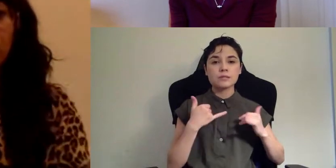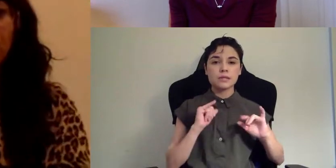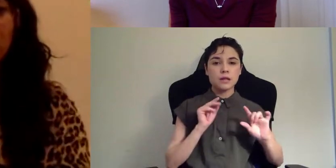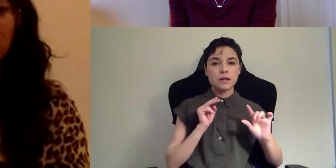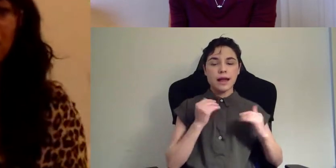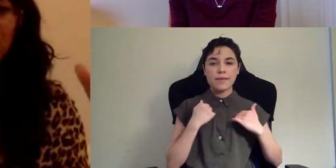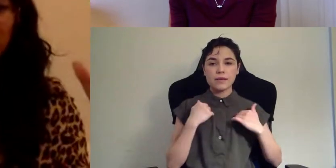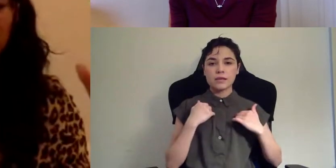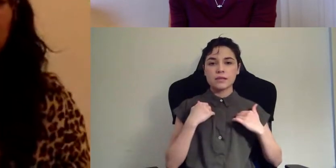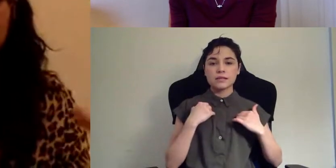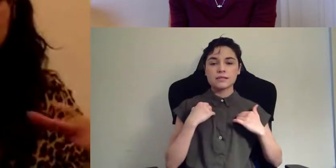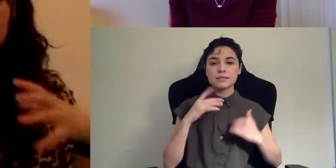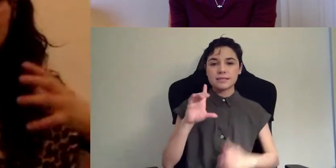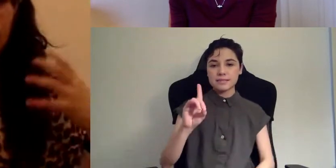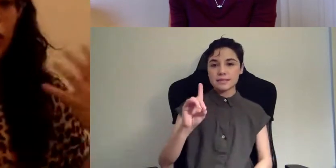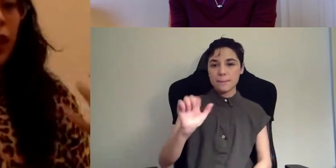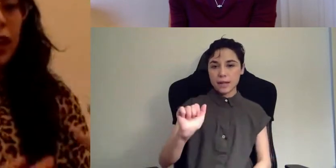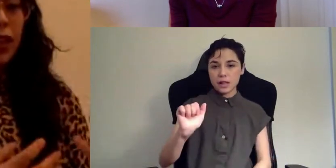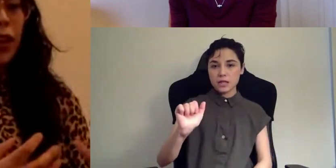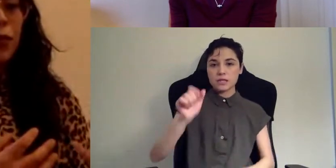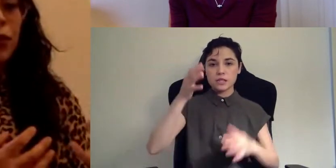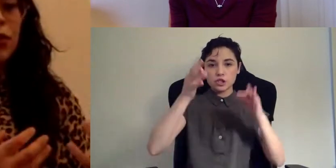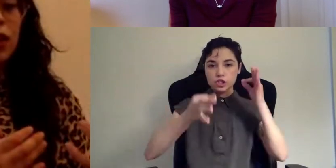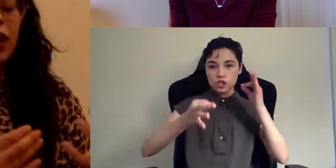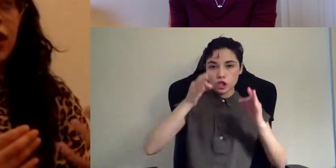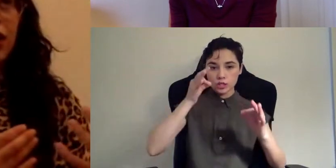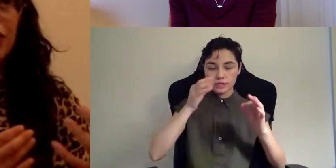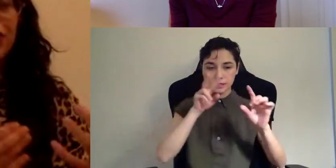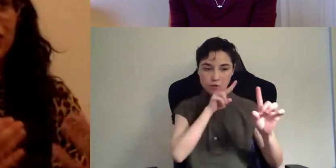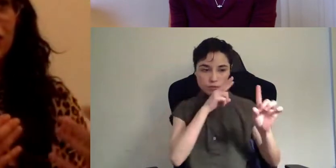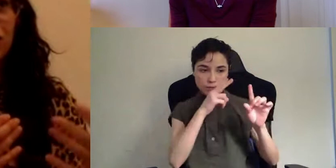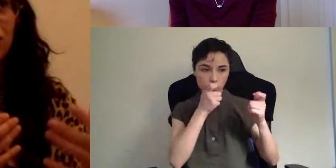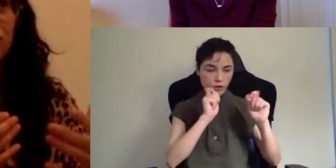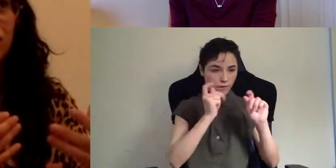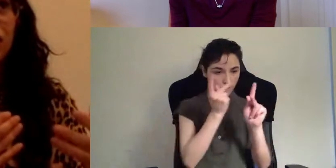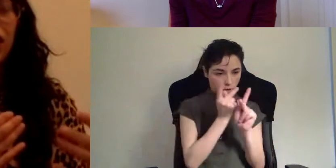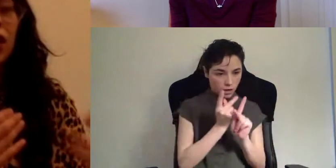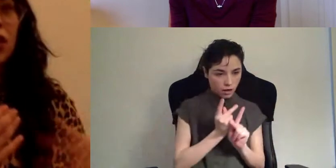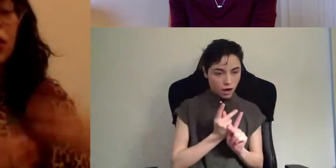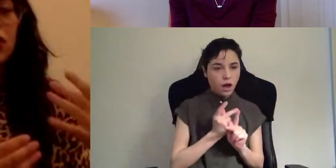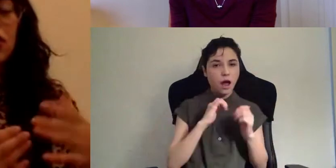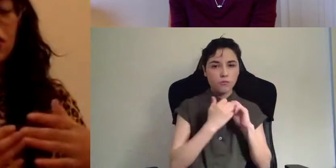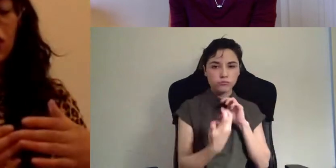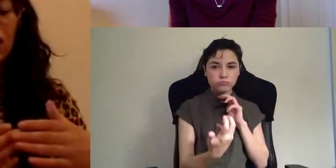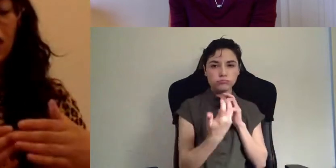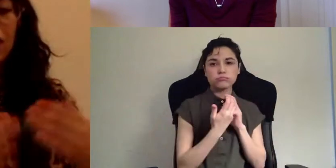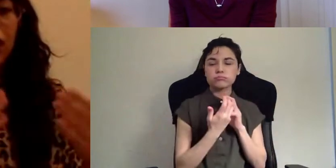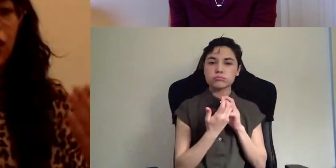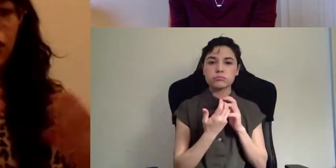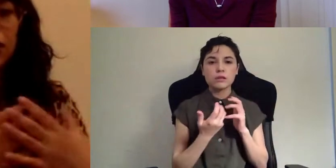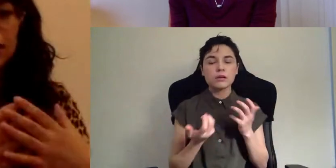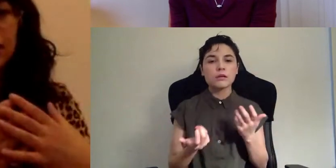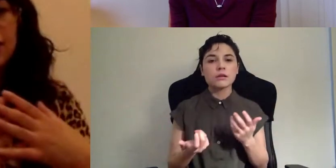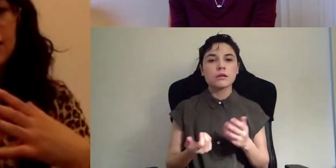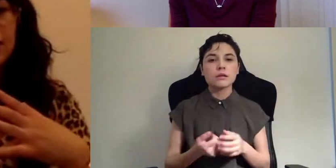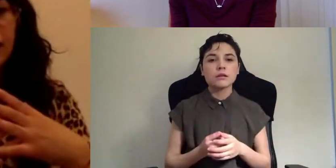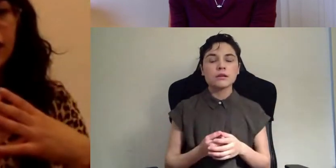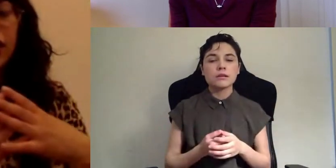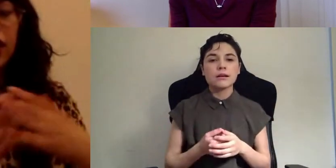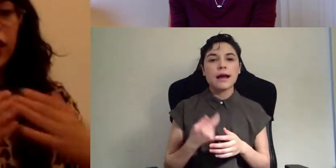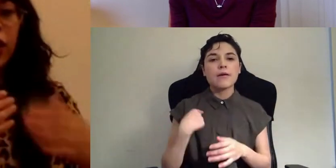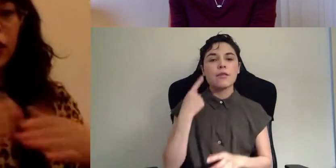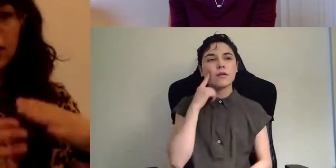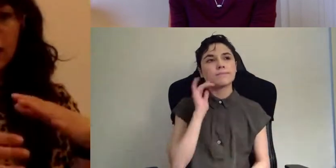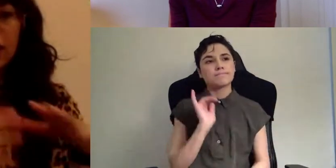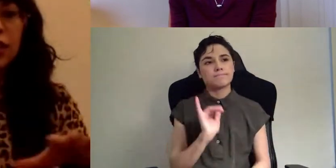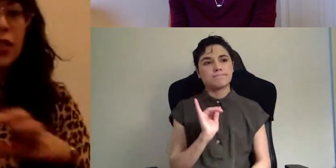around like, oh, well, like video is like a way that folks who experience disability have like always accessed